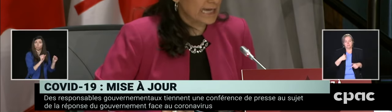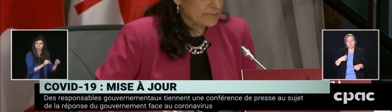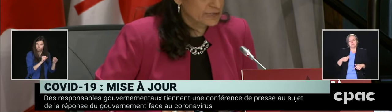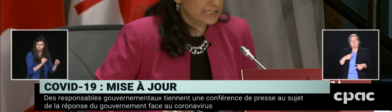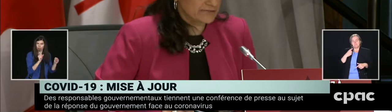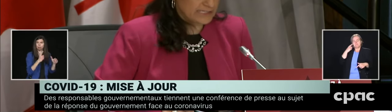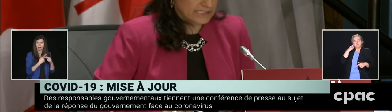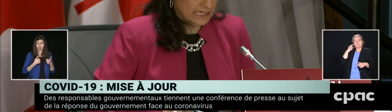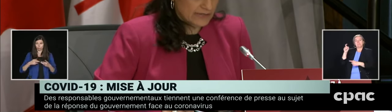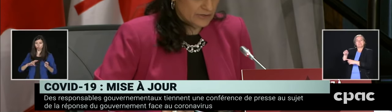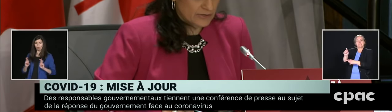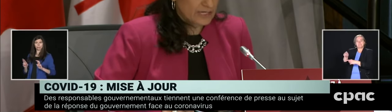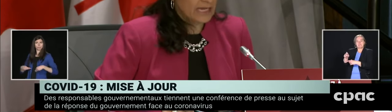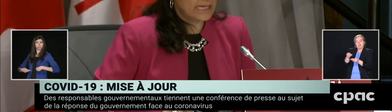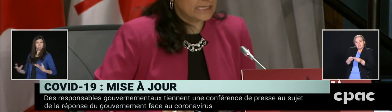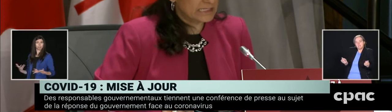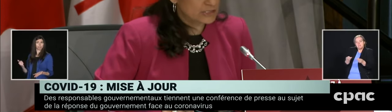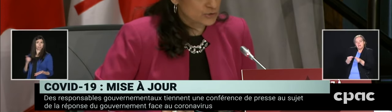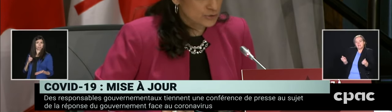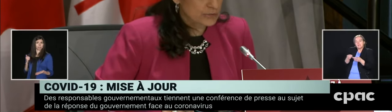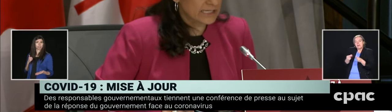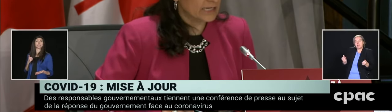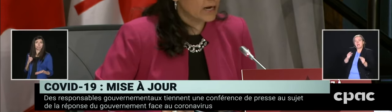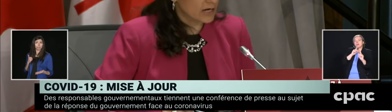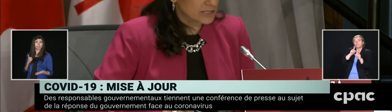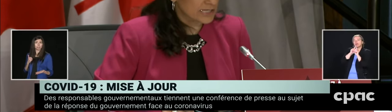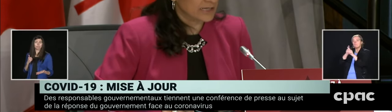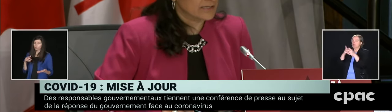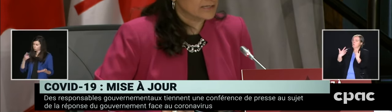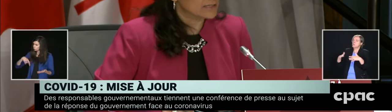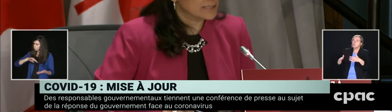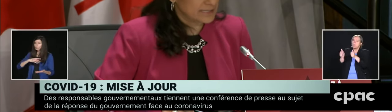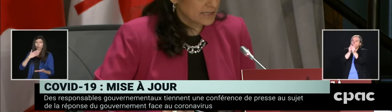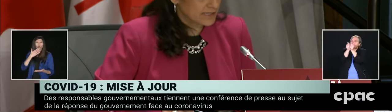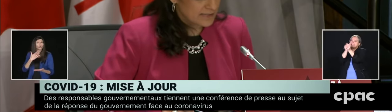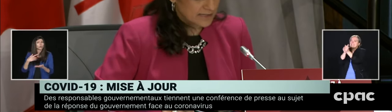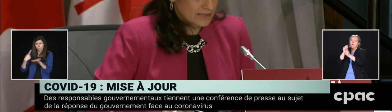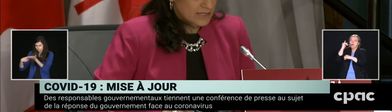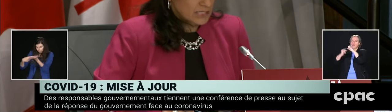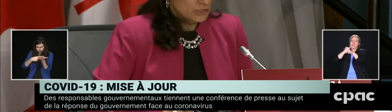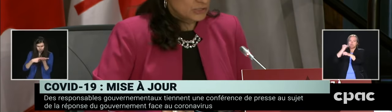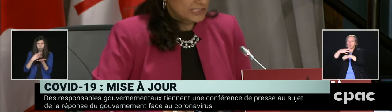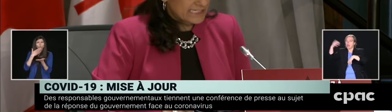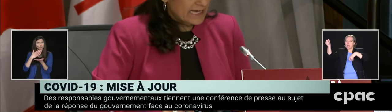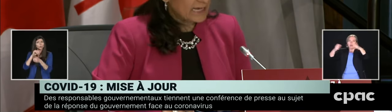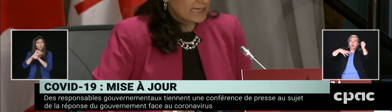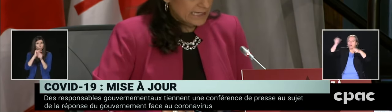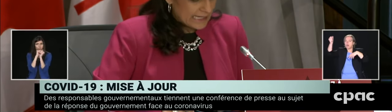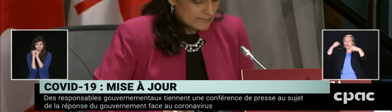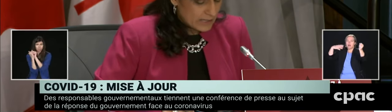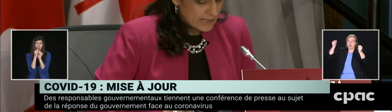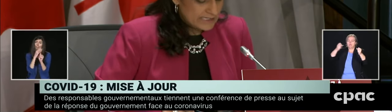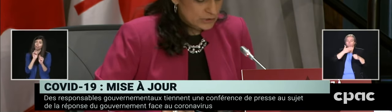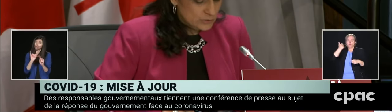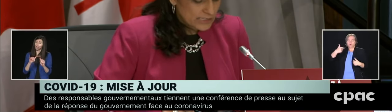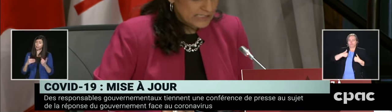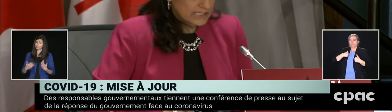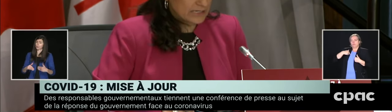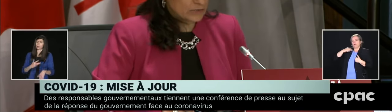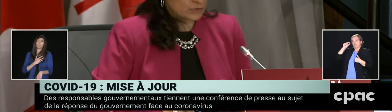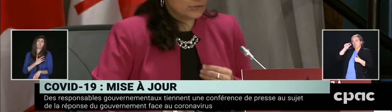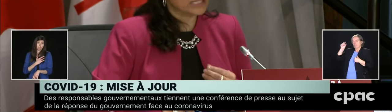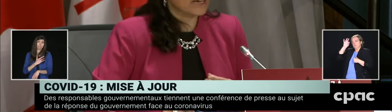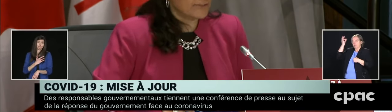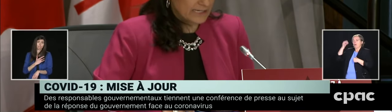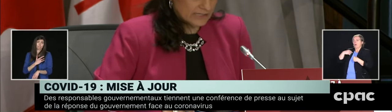working collaboratively together, and it is truly heartening to see. Je tiens également à